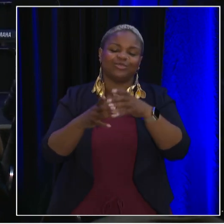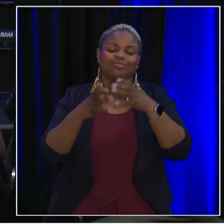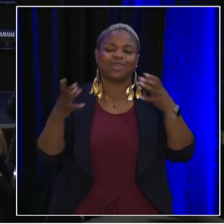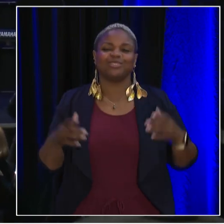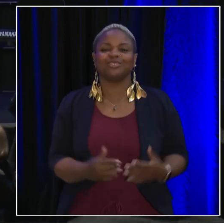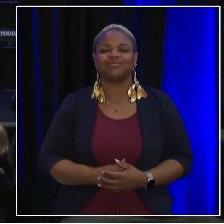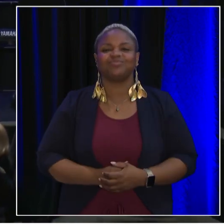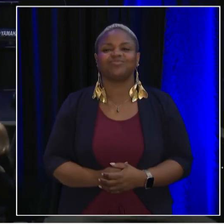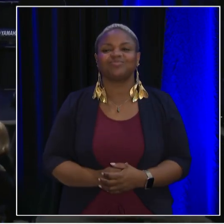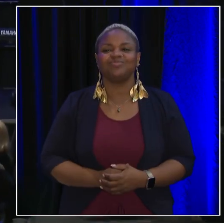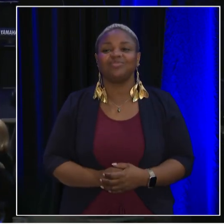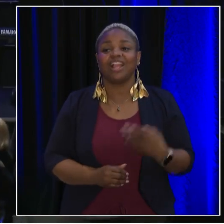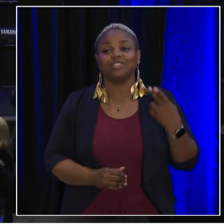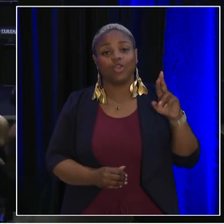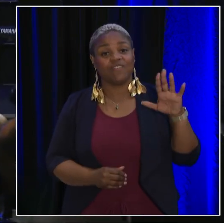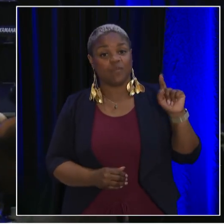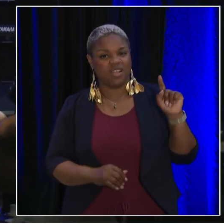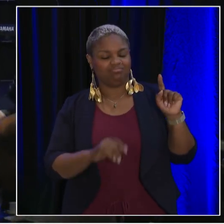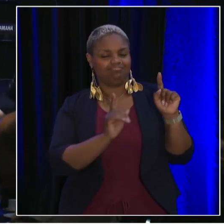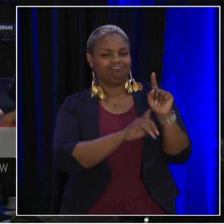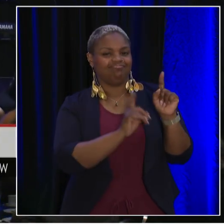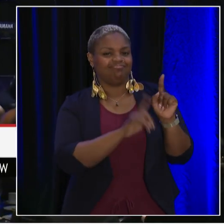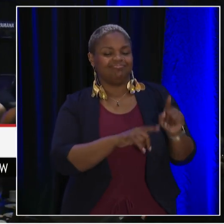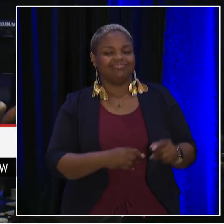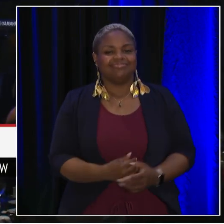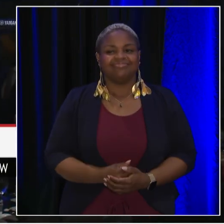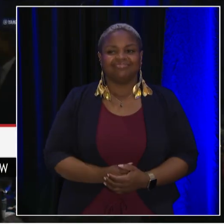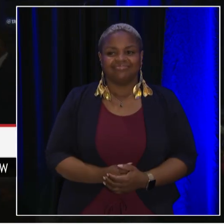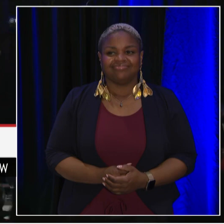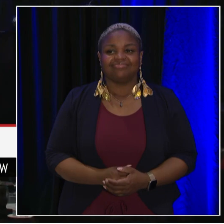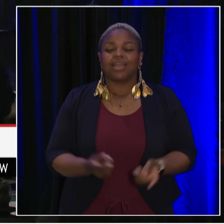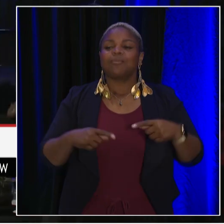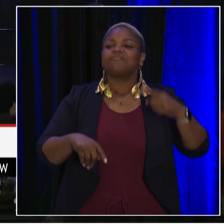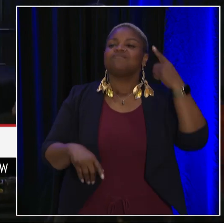HR 51, make Douglas Commonwealth for state.